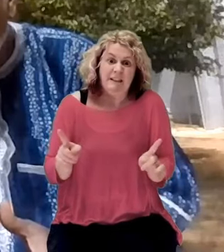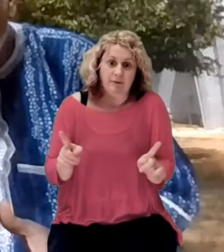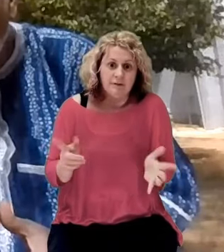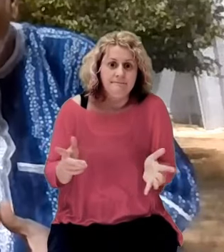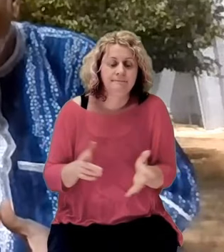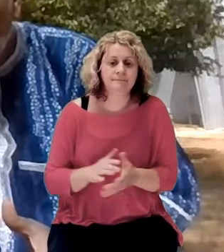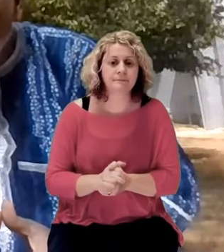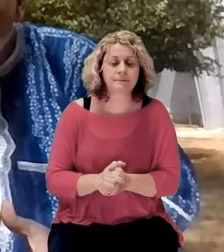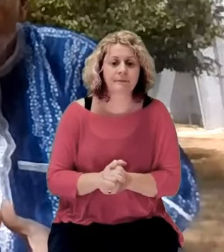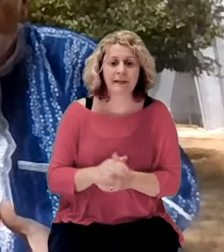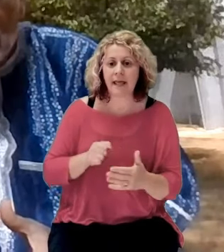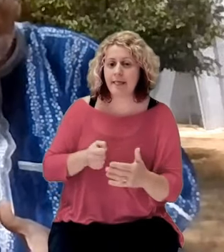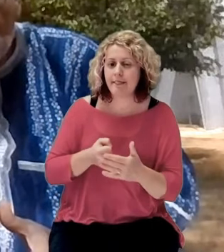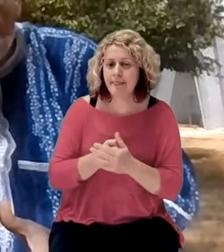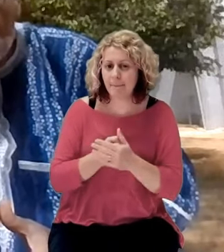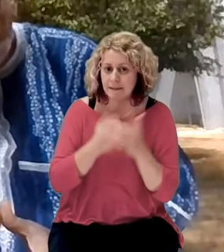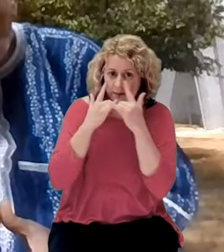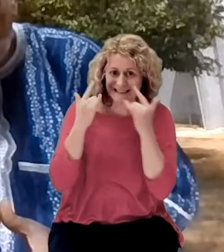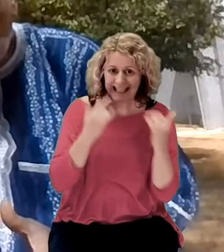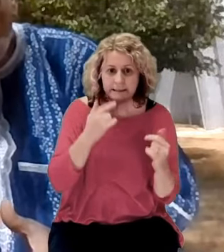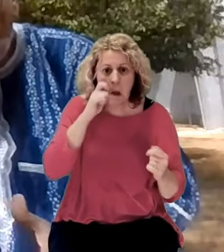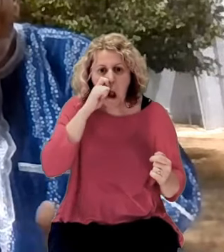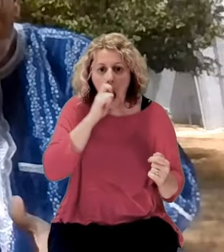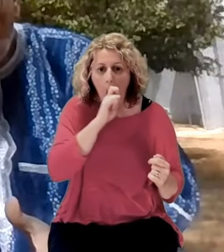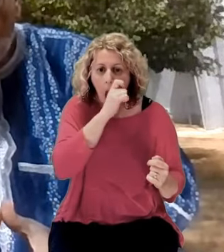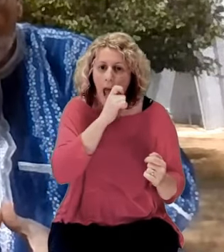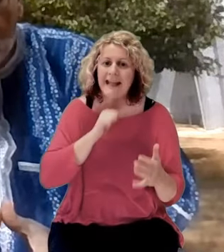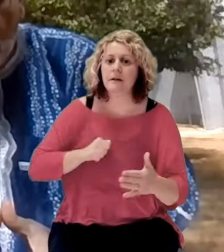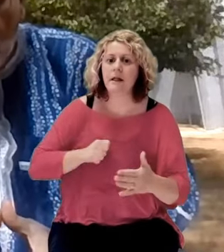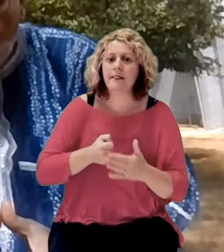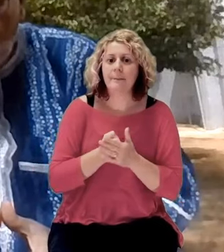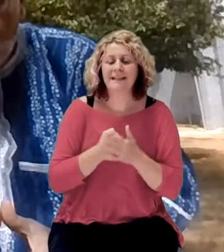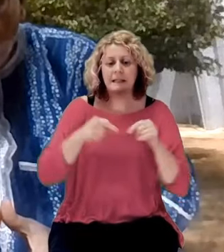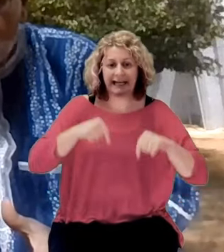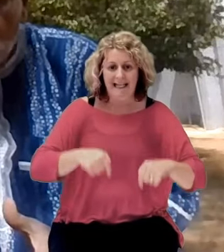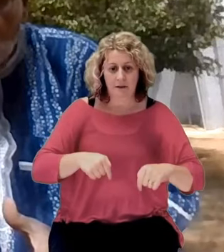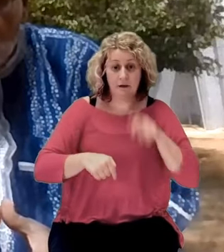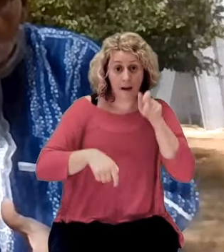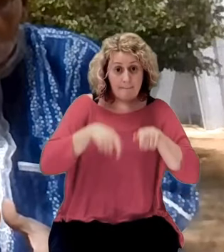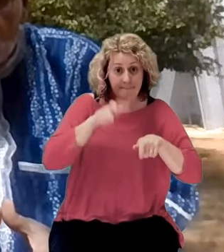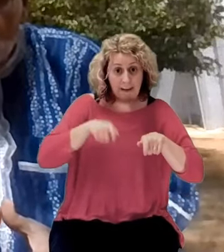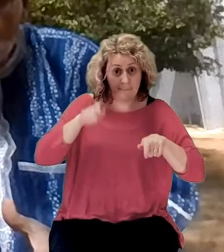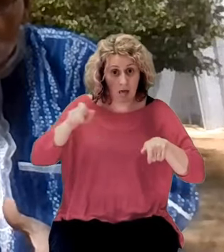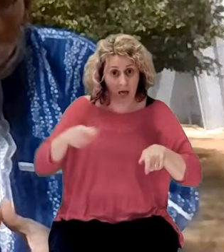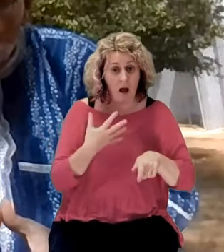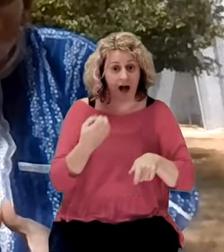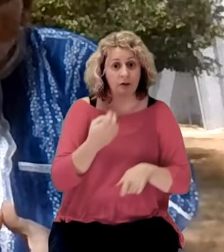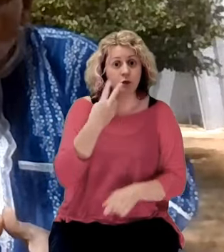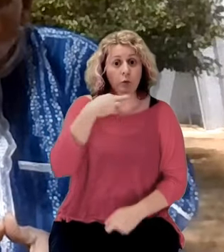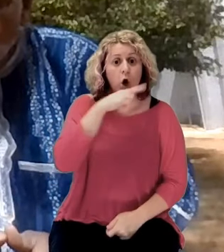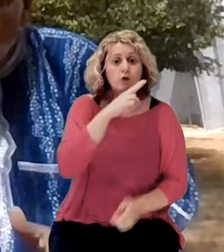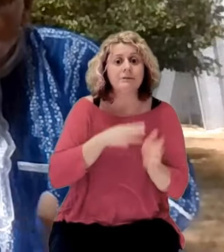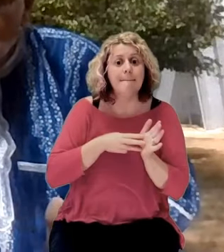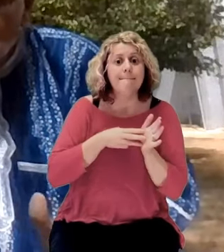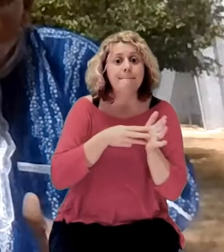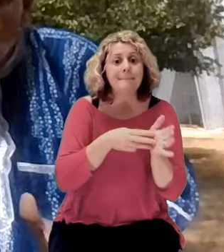different. There's actually very limited testing going on in Nigeria, I think. Out of a population of 200 million